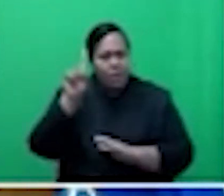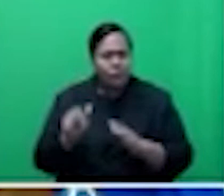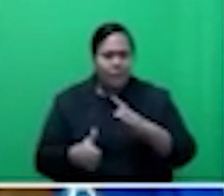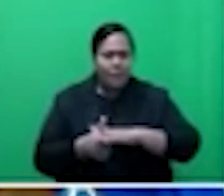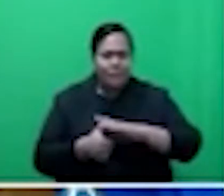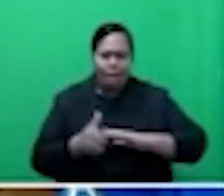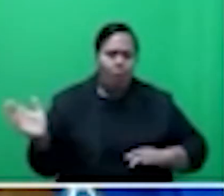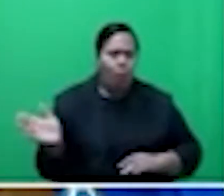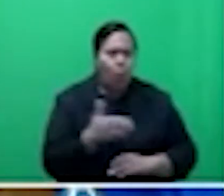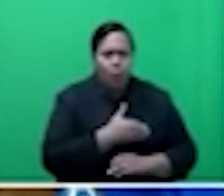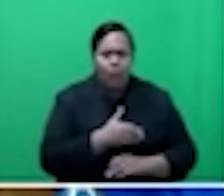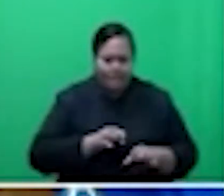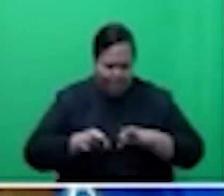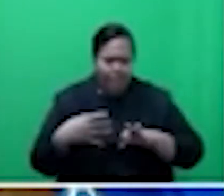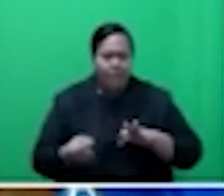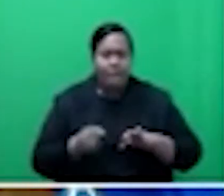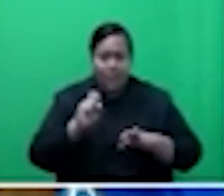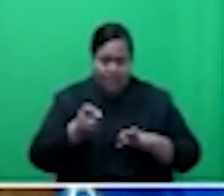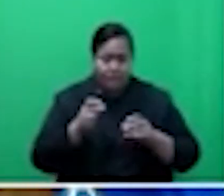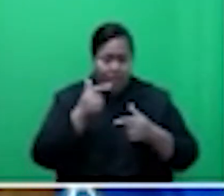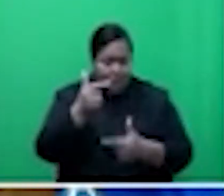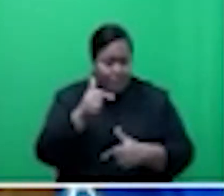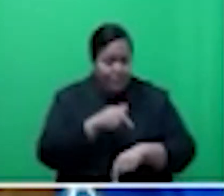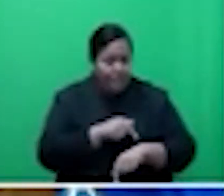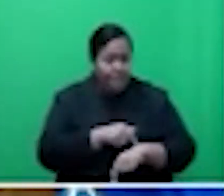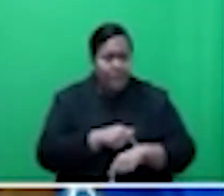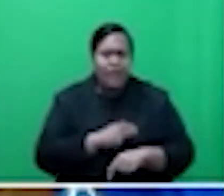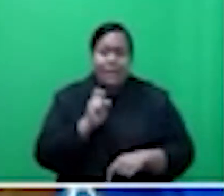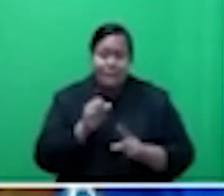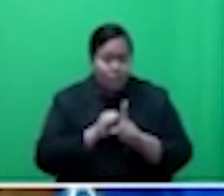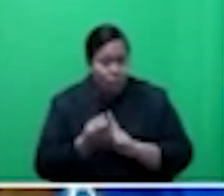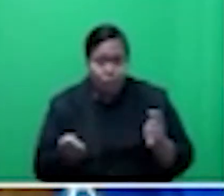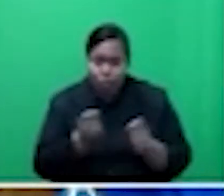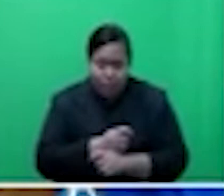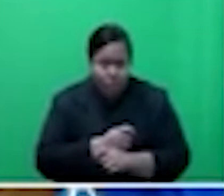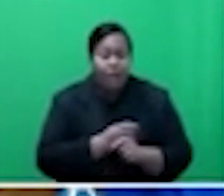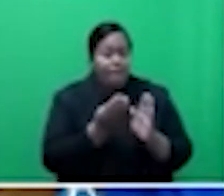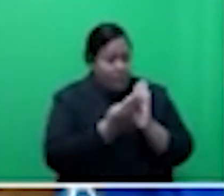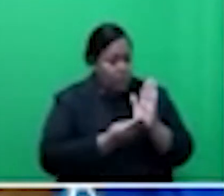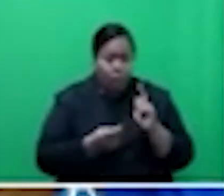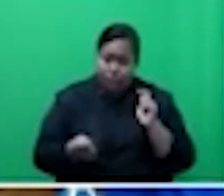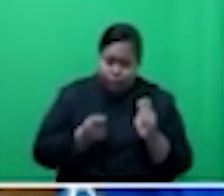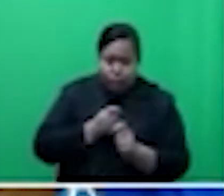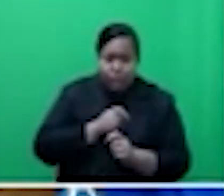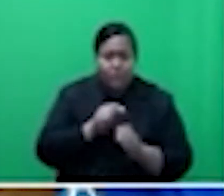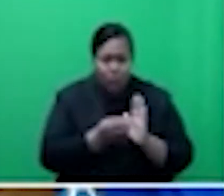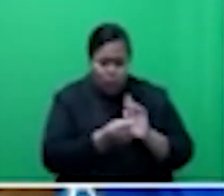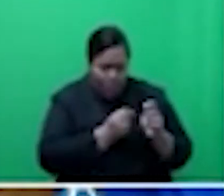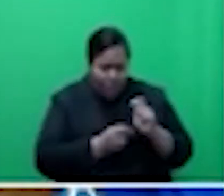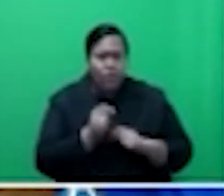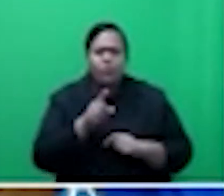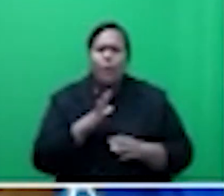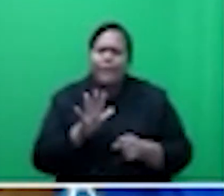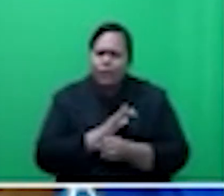able to achieve it on time, but if situations change, it will change, funds will be moved around to where they are needed, but eventually we